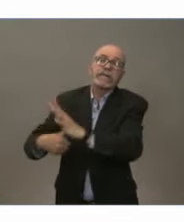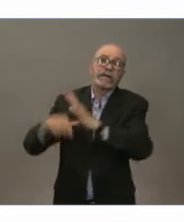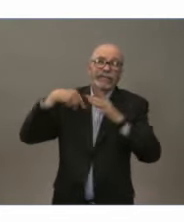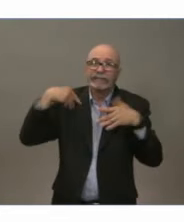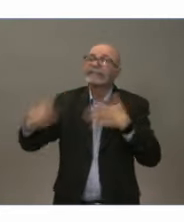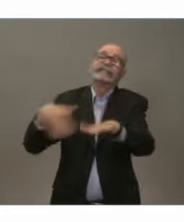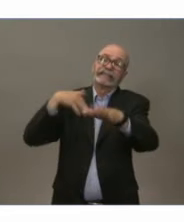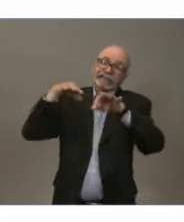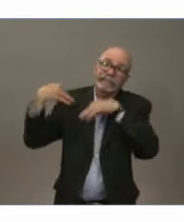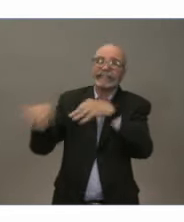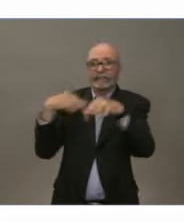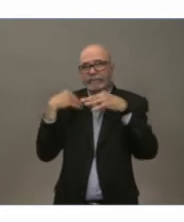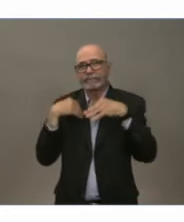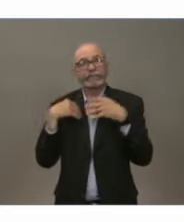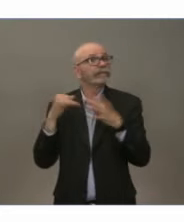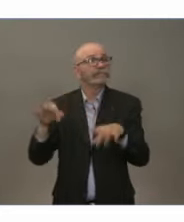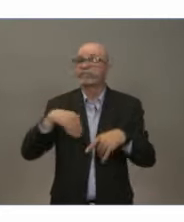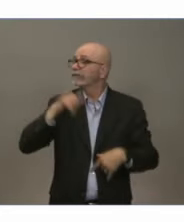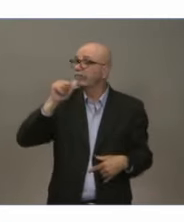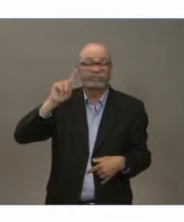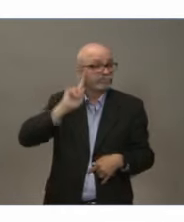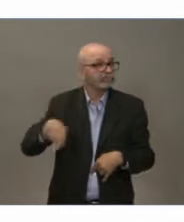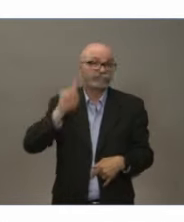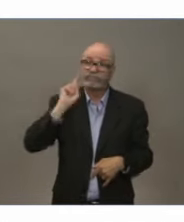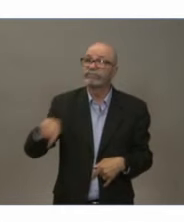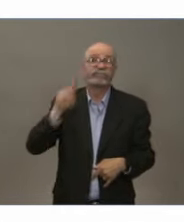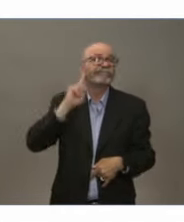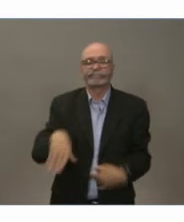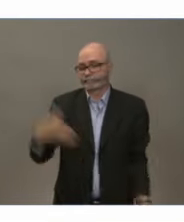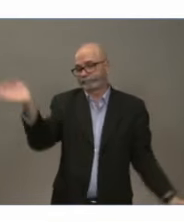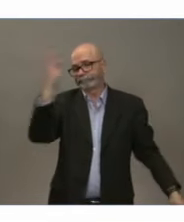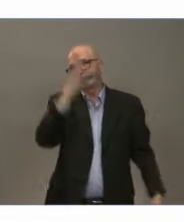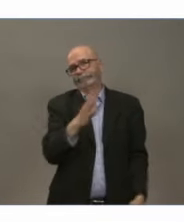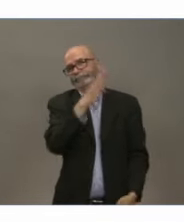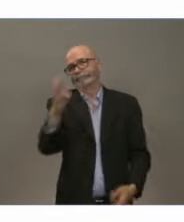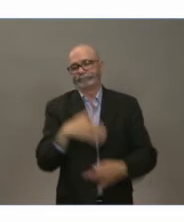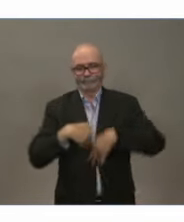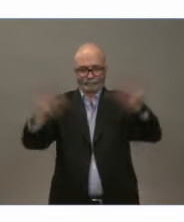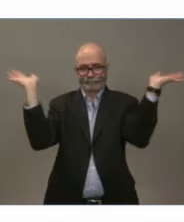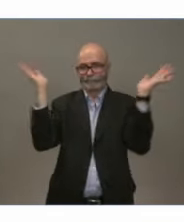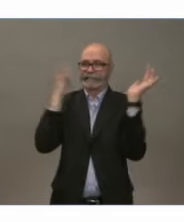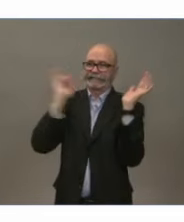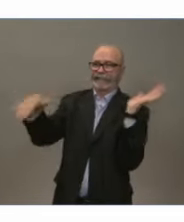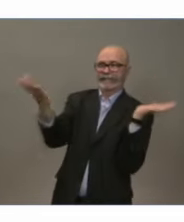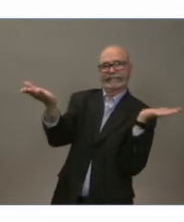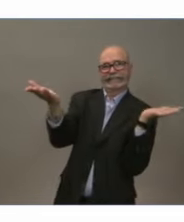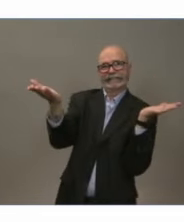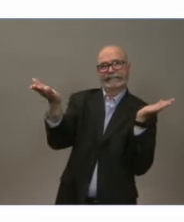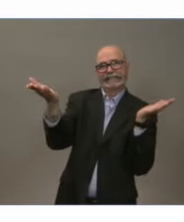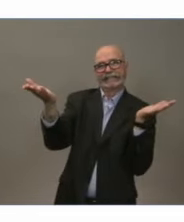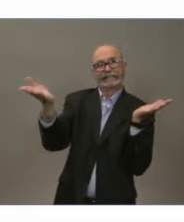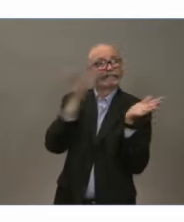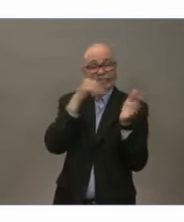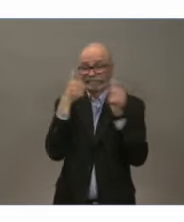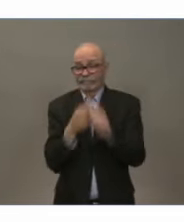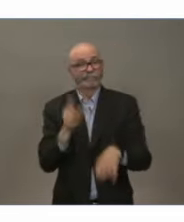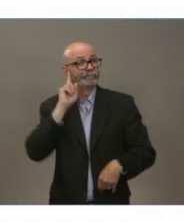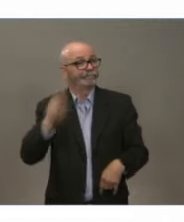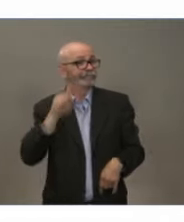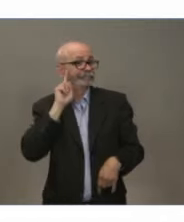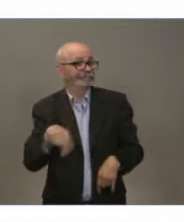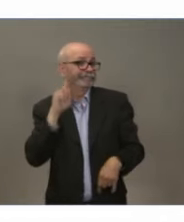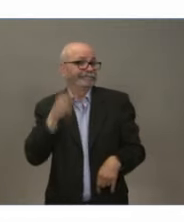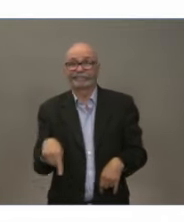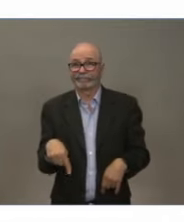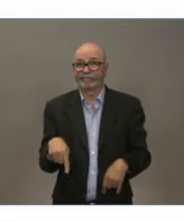system in jeopardy if we don't follow it. If we follow public health advice, we have capacity to be able to deal with all of the issues coming